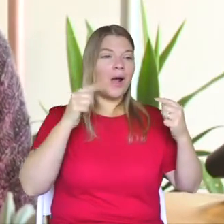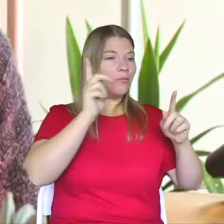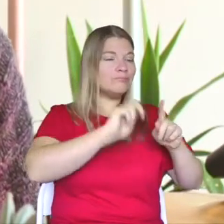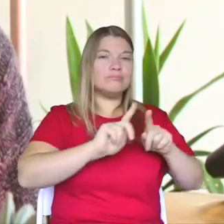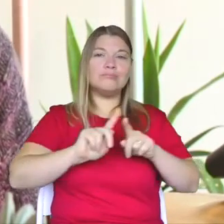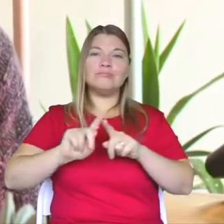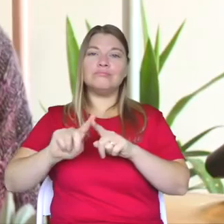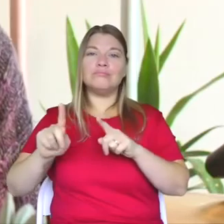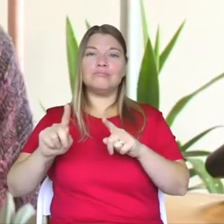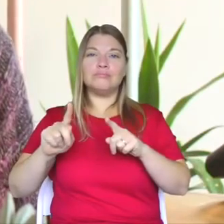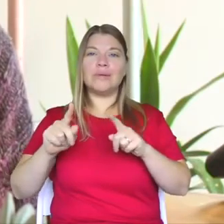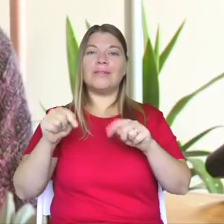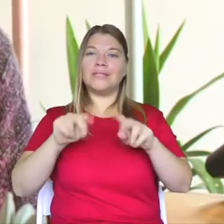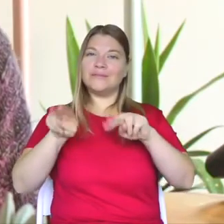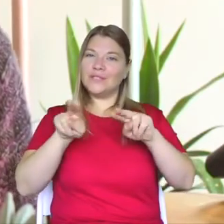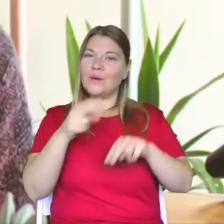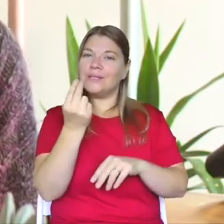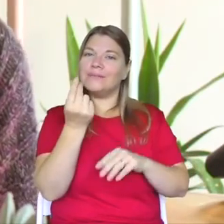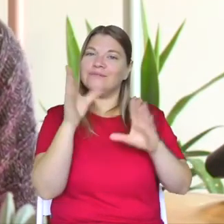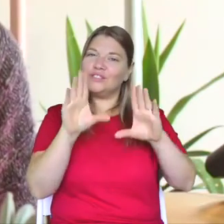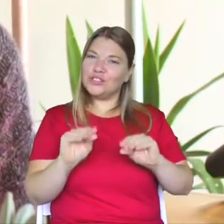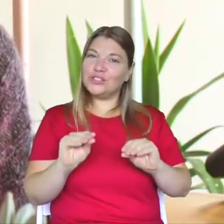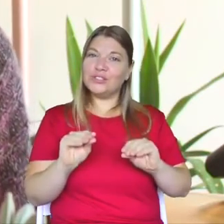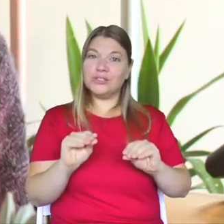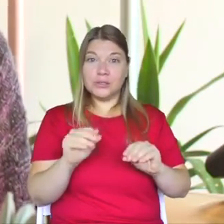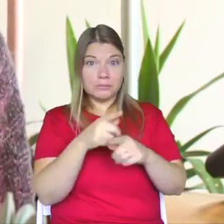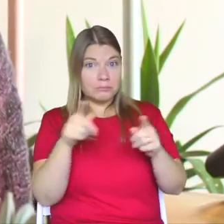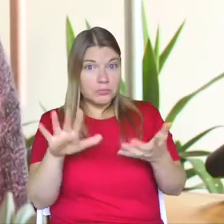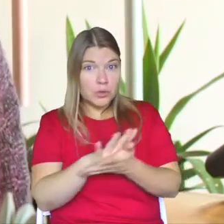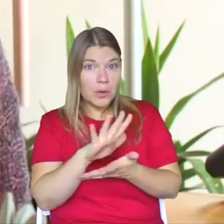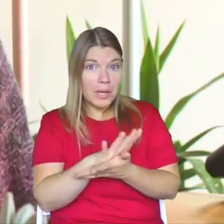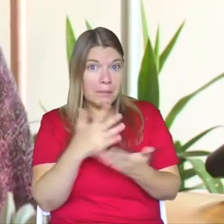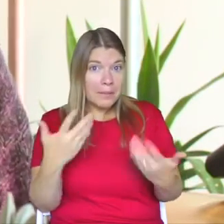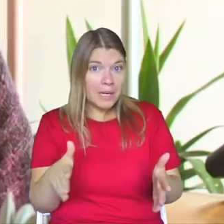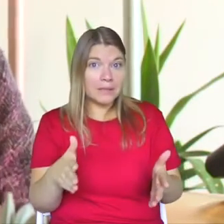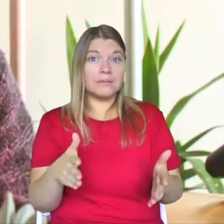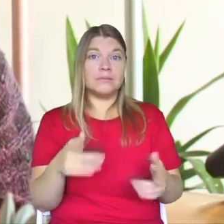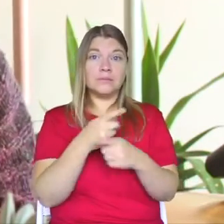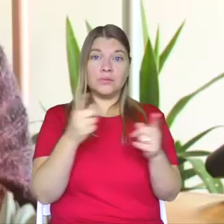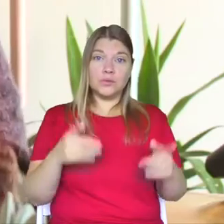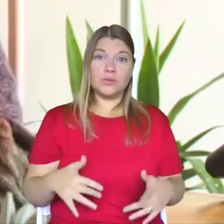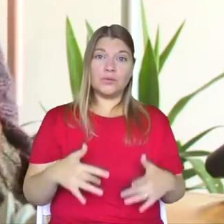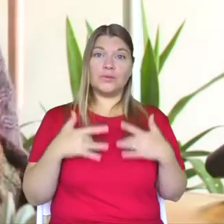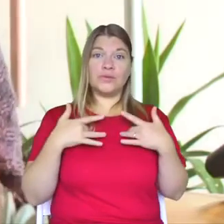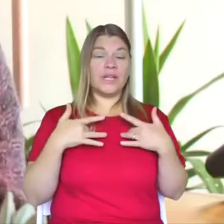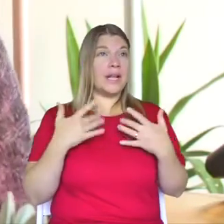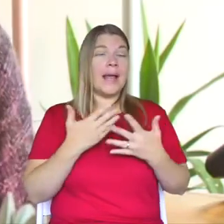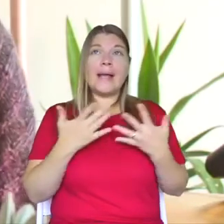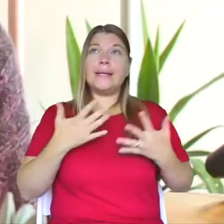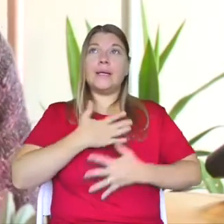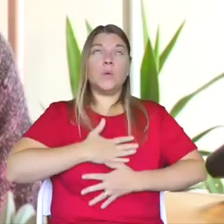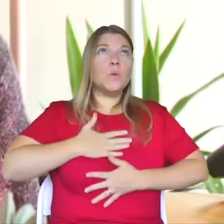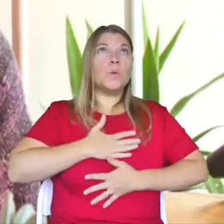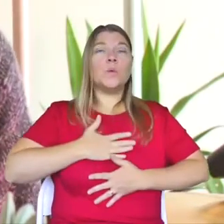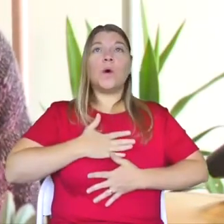close. Did you enjoy it? Did you feel any particular feelings or thoughts when we were on our